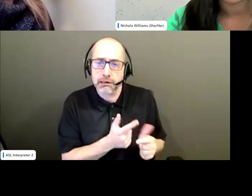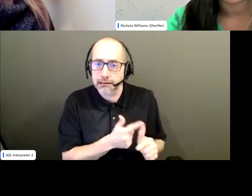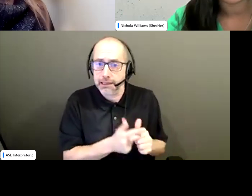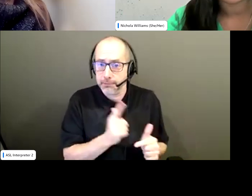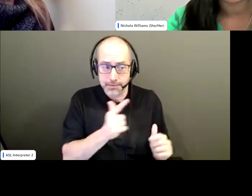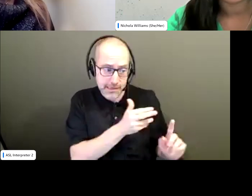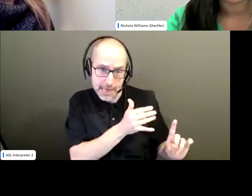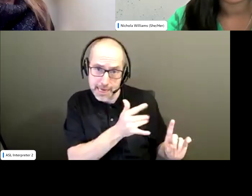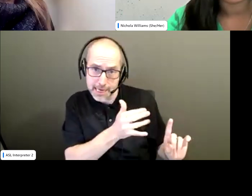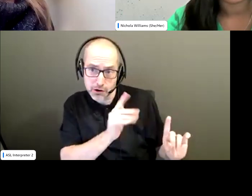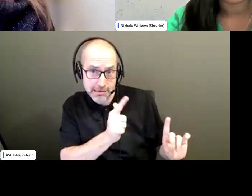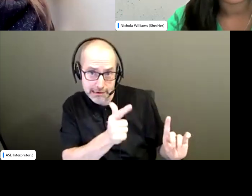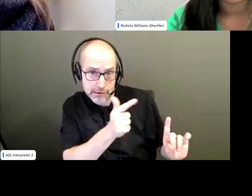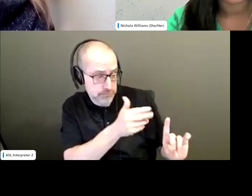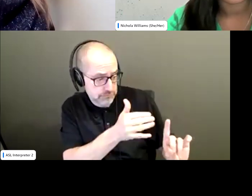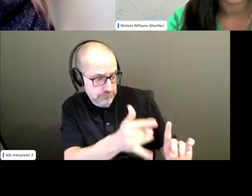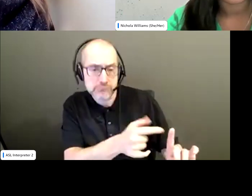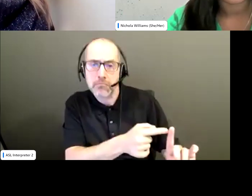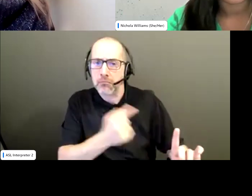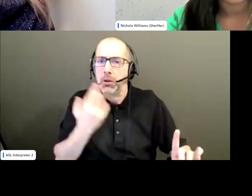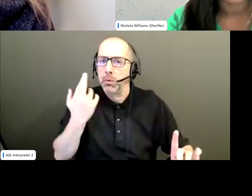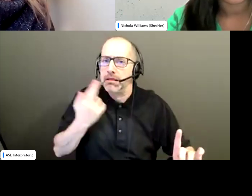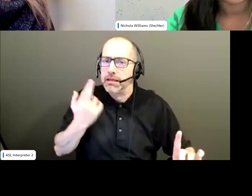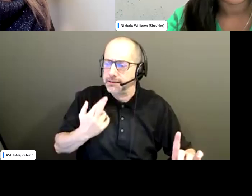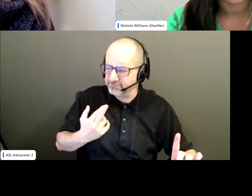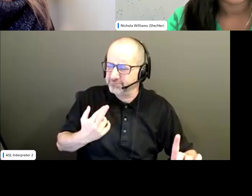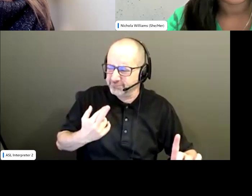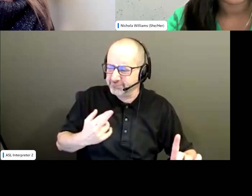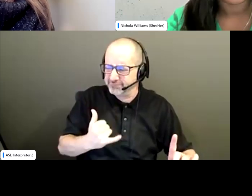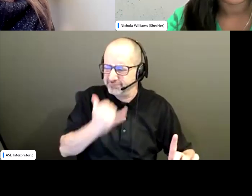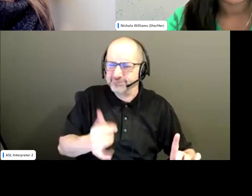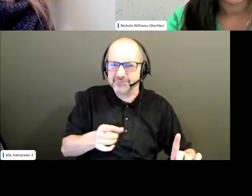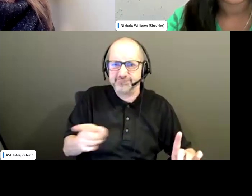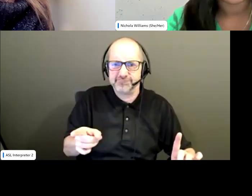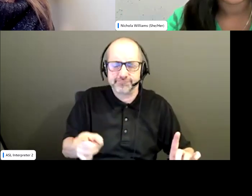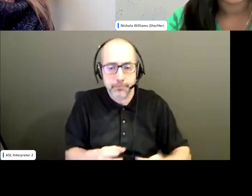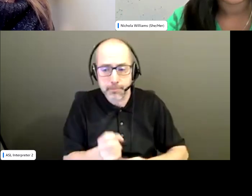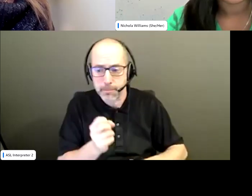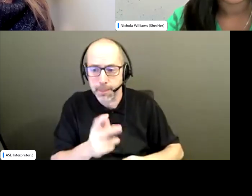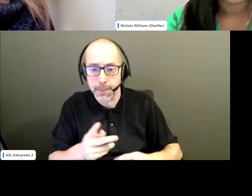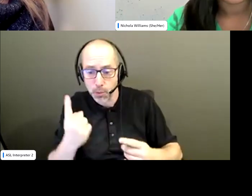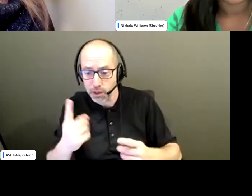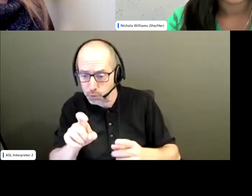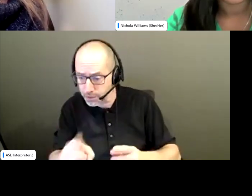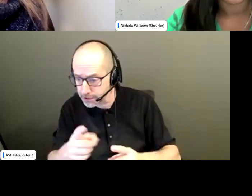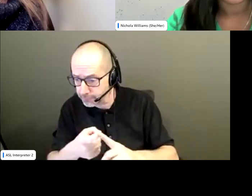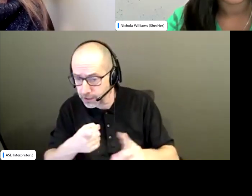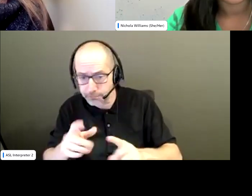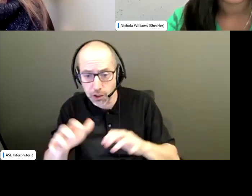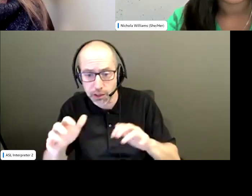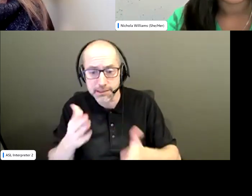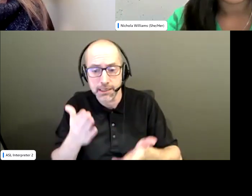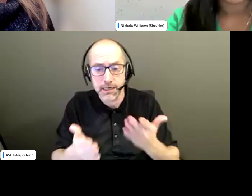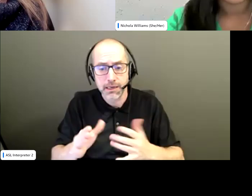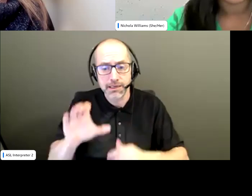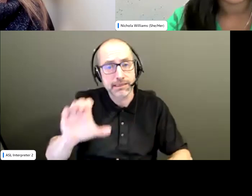time. Now, we have a question from the audience that just came in that is asking whether CCFWE or maybe partners